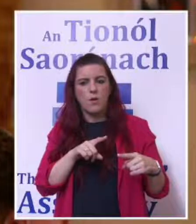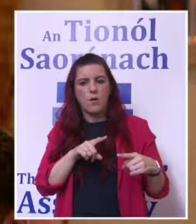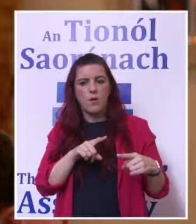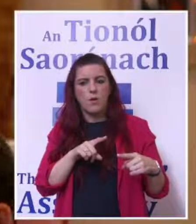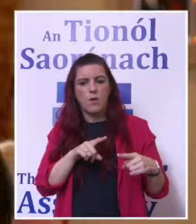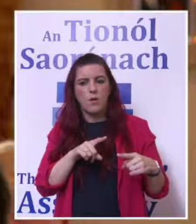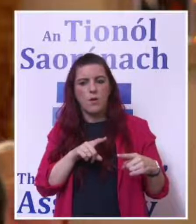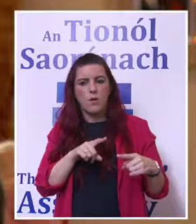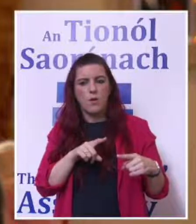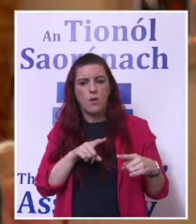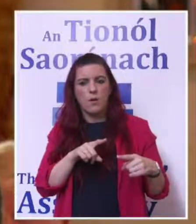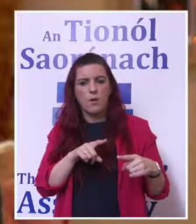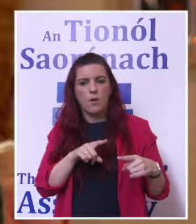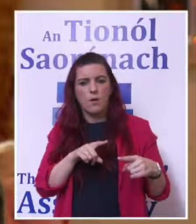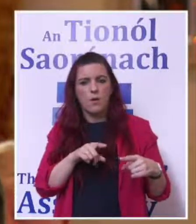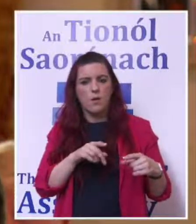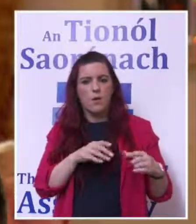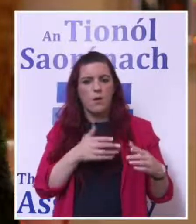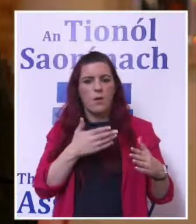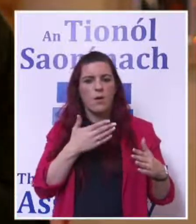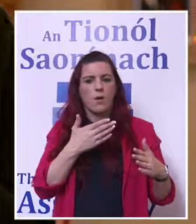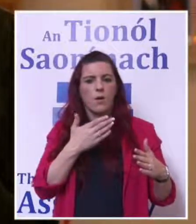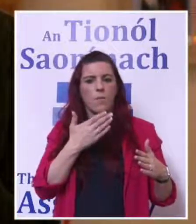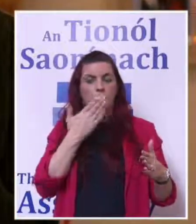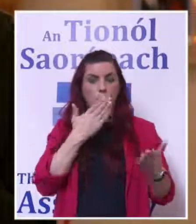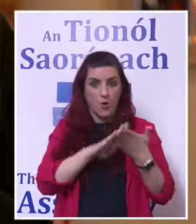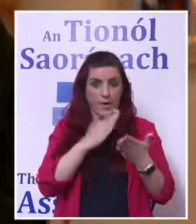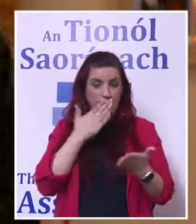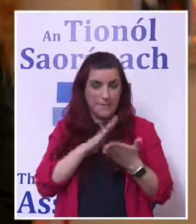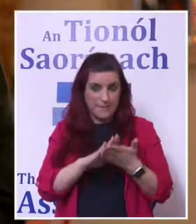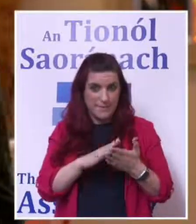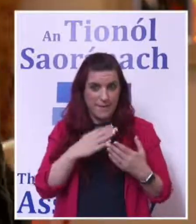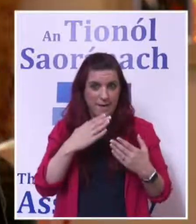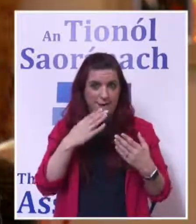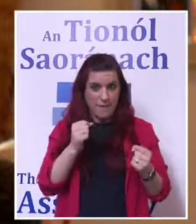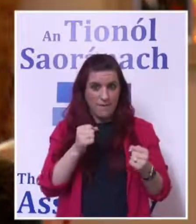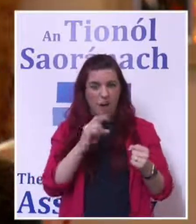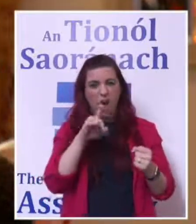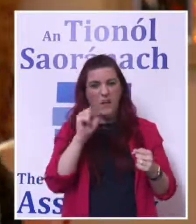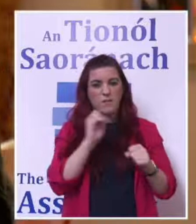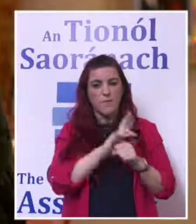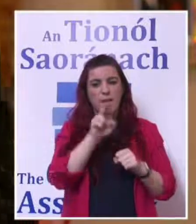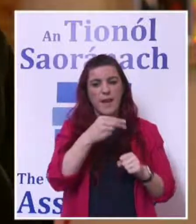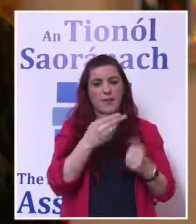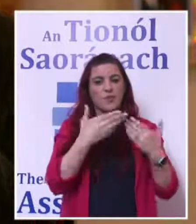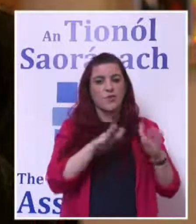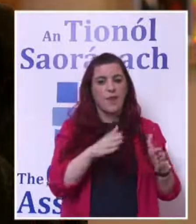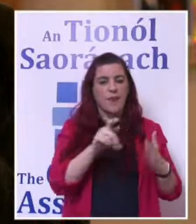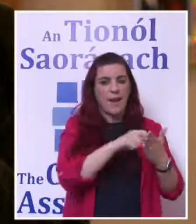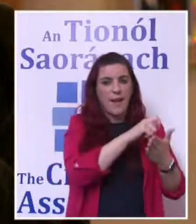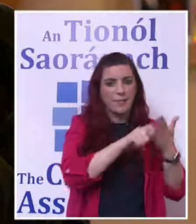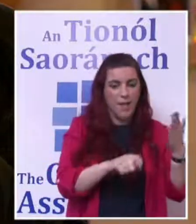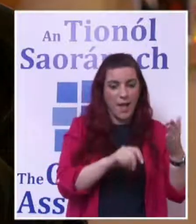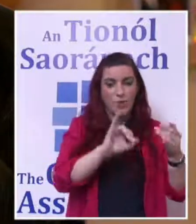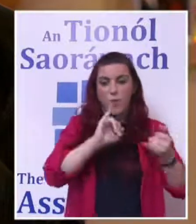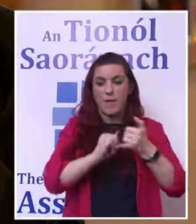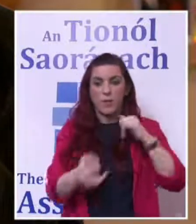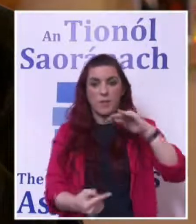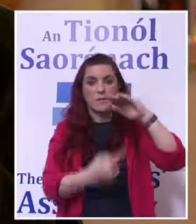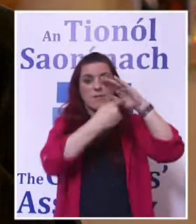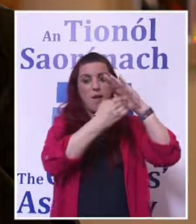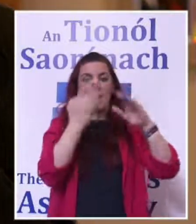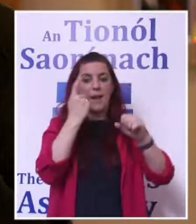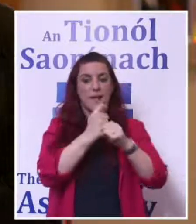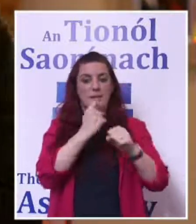have odds for the next general election. And I checked them last night, and whoever was top of that list last time I checked a